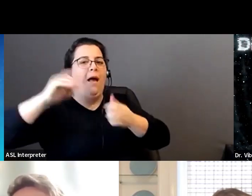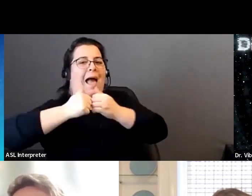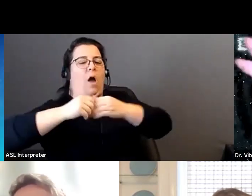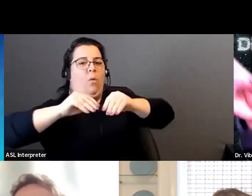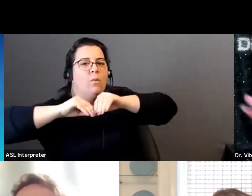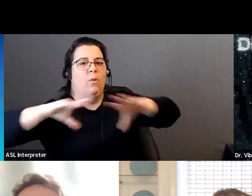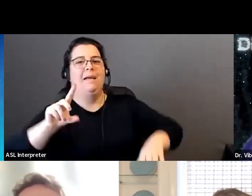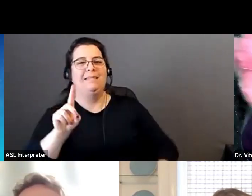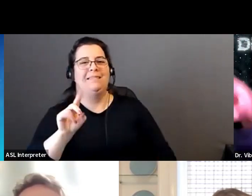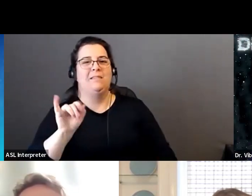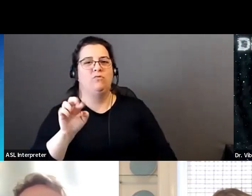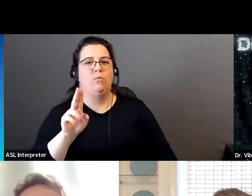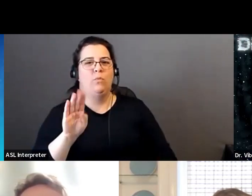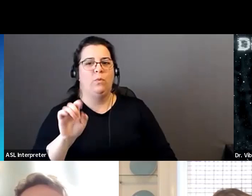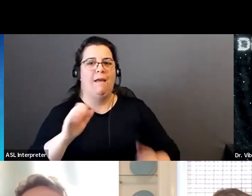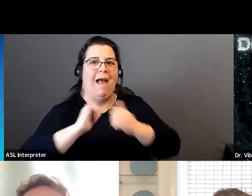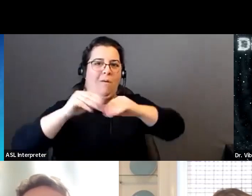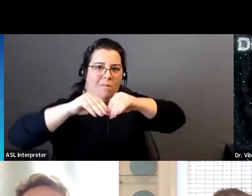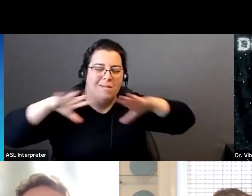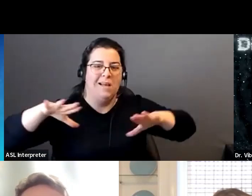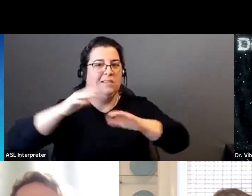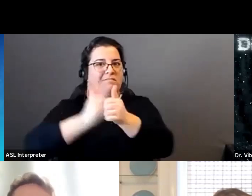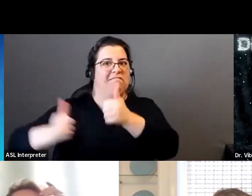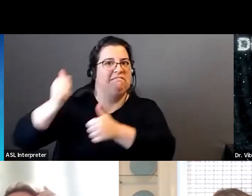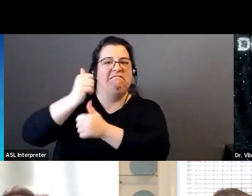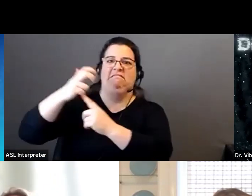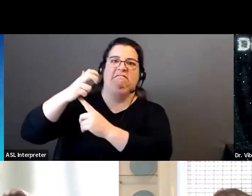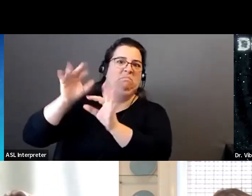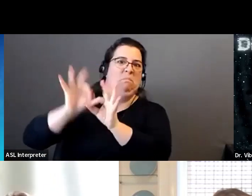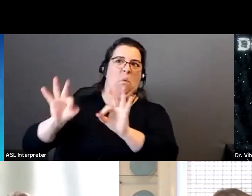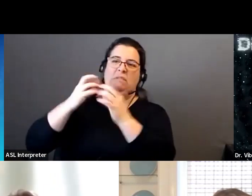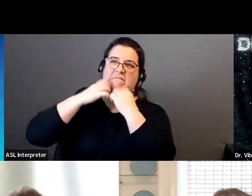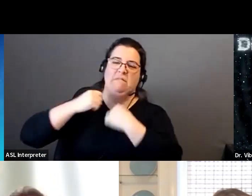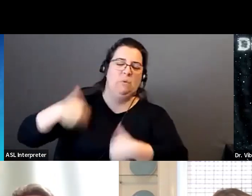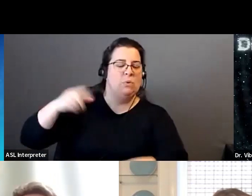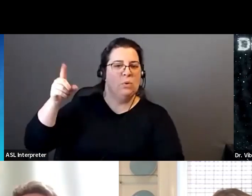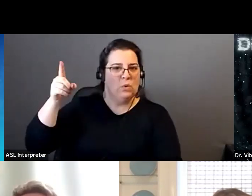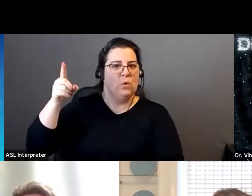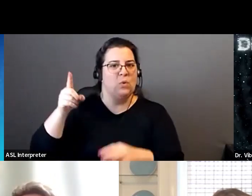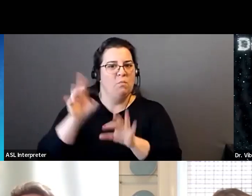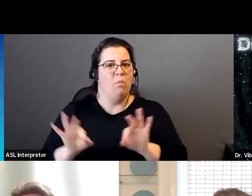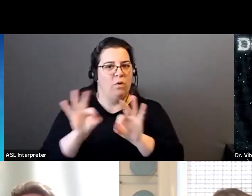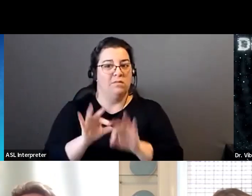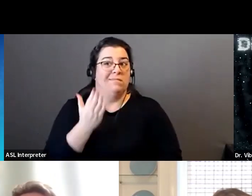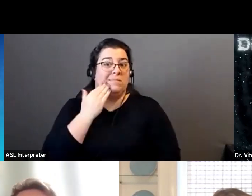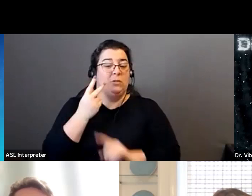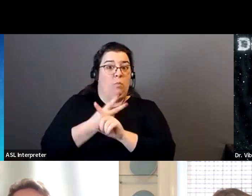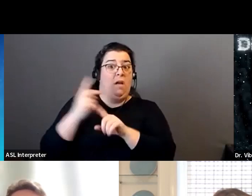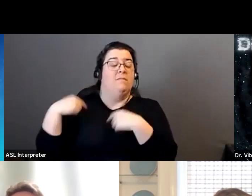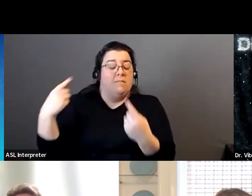So distribution, getting your content out there on as many different platforms. And just in the last 2 months, I've had 2 fairly